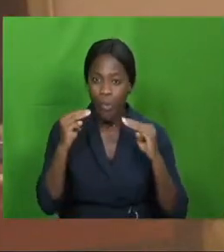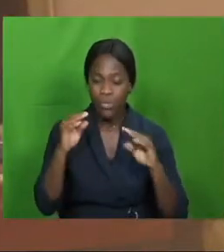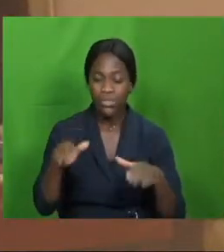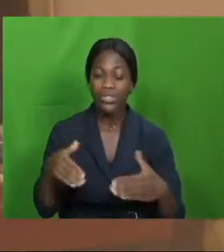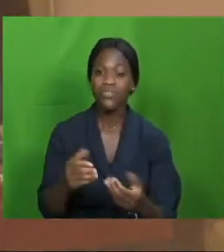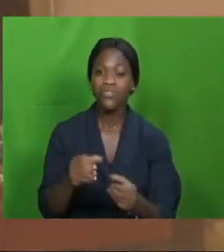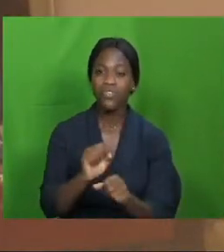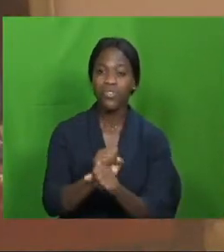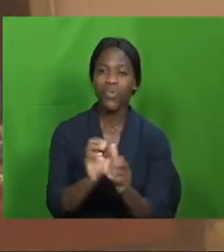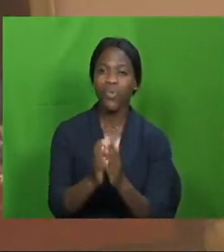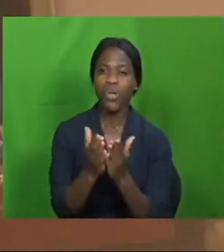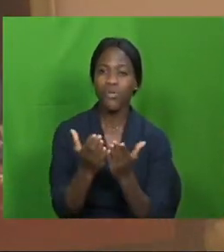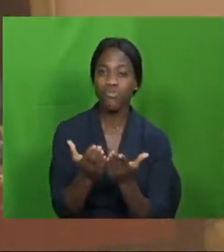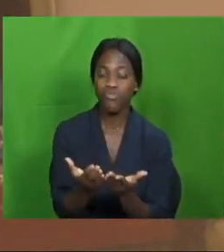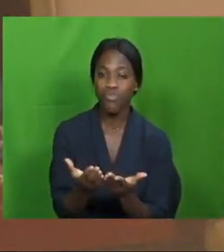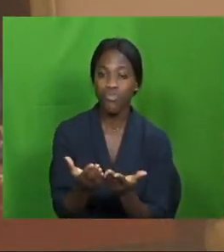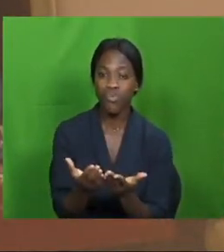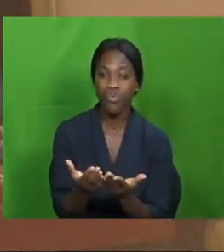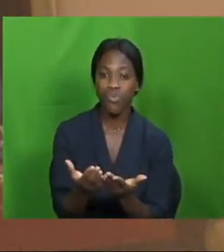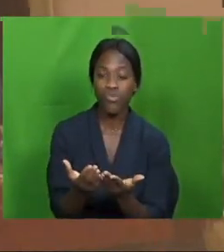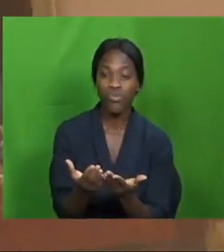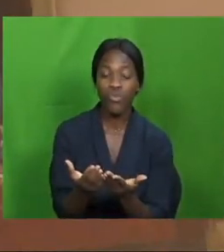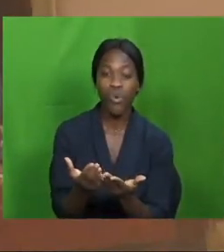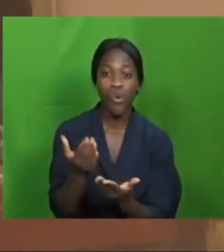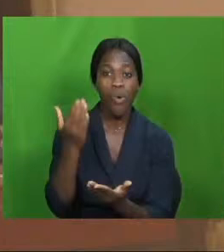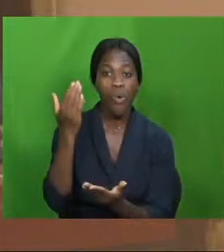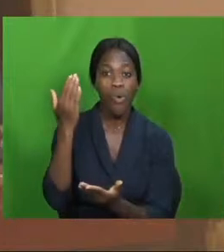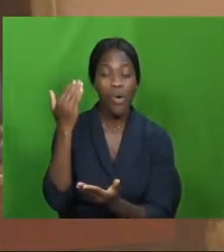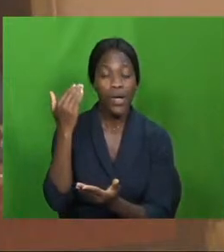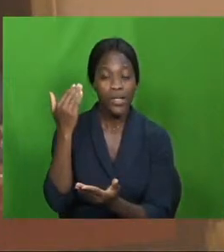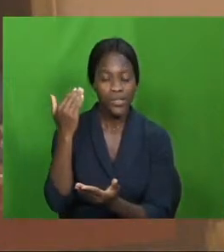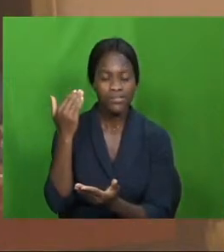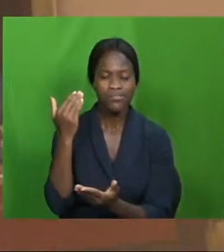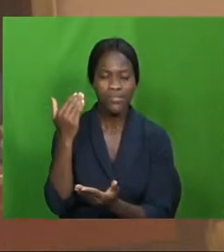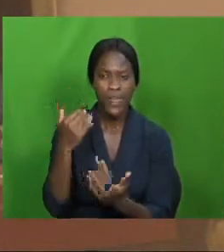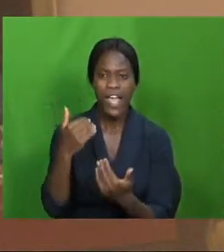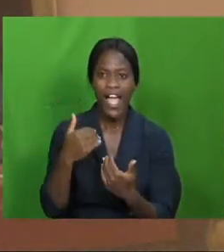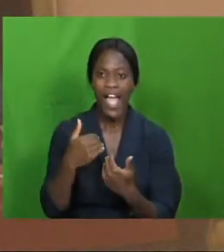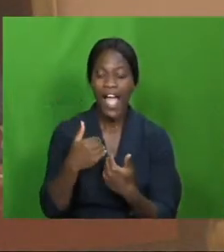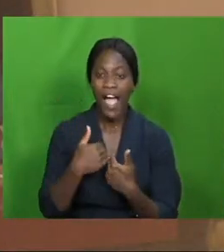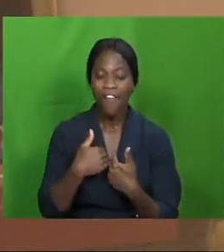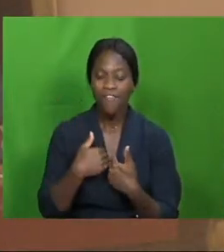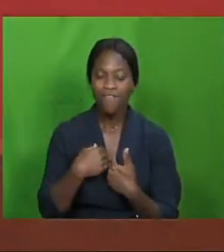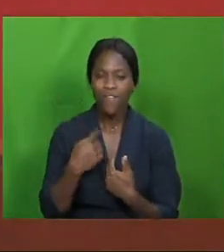paper was the exclusive preserve of the Speaker.